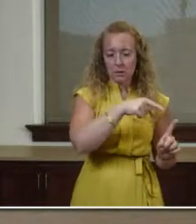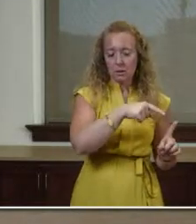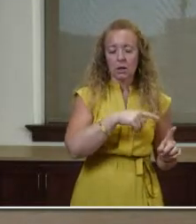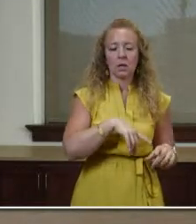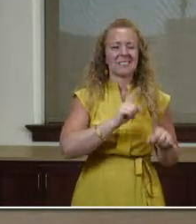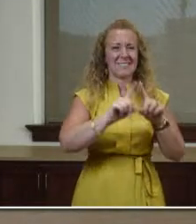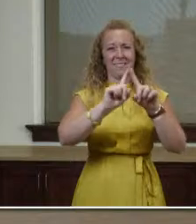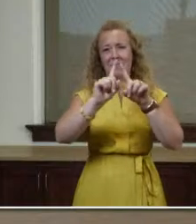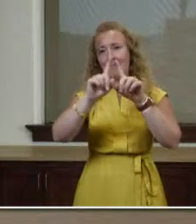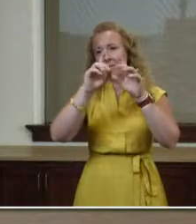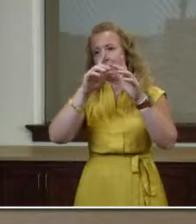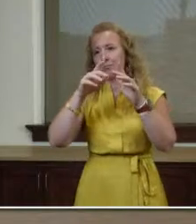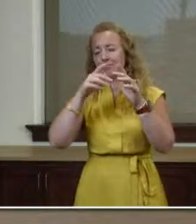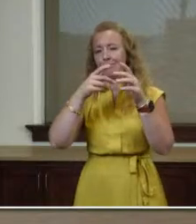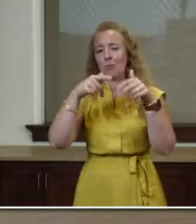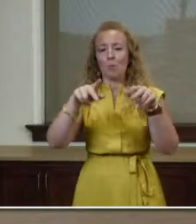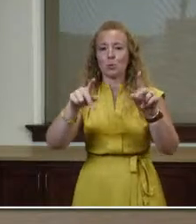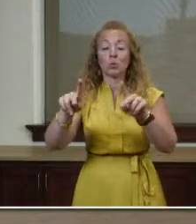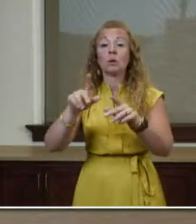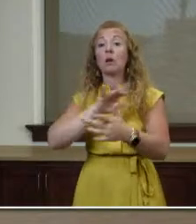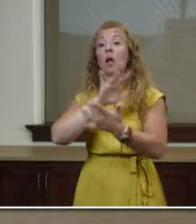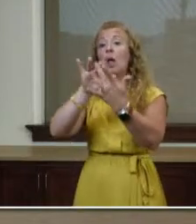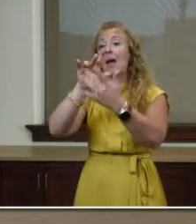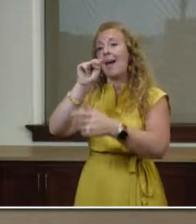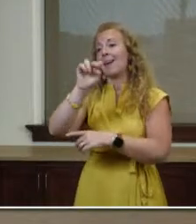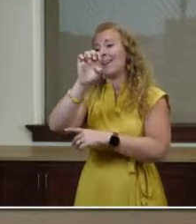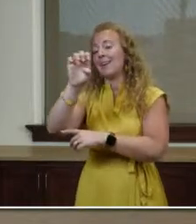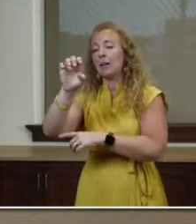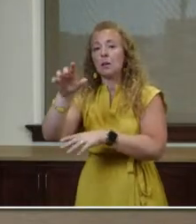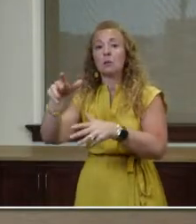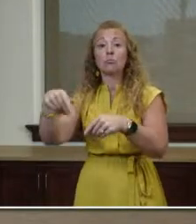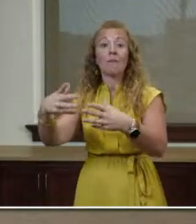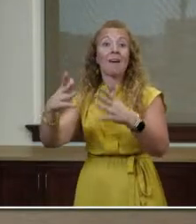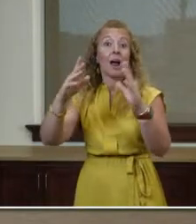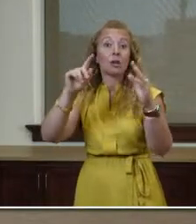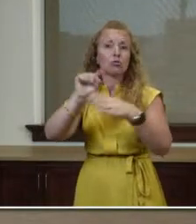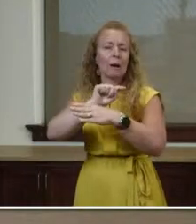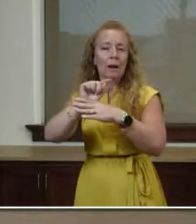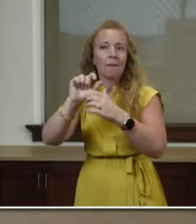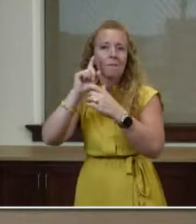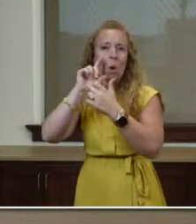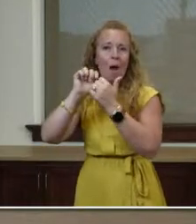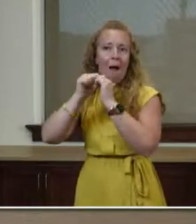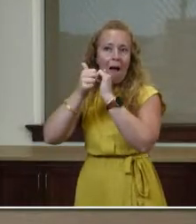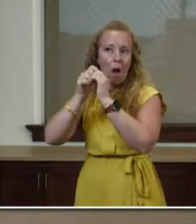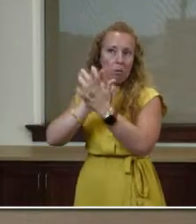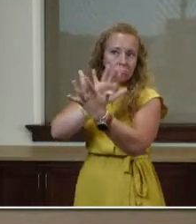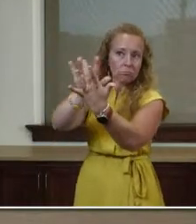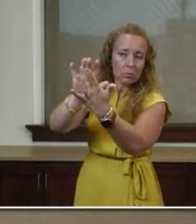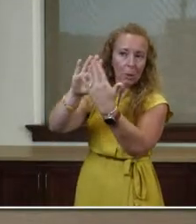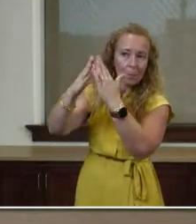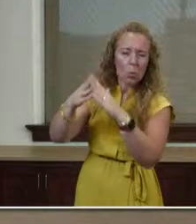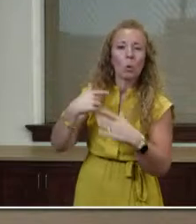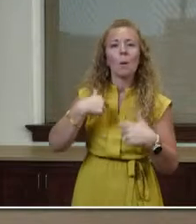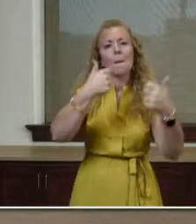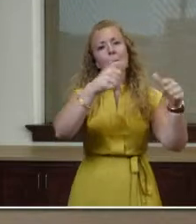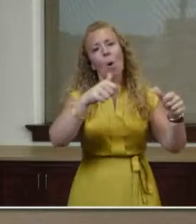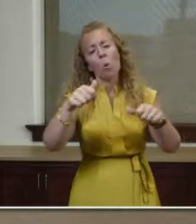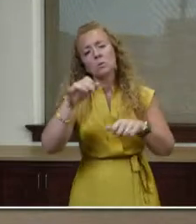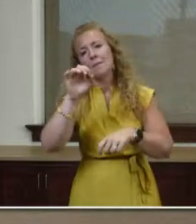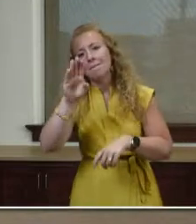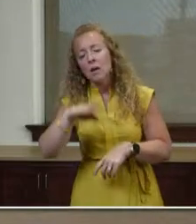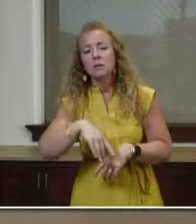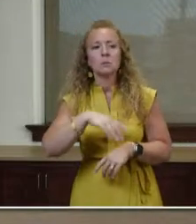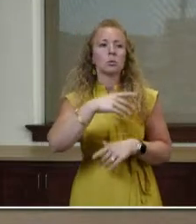educational outreach. We are using our MEE is doing trainings on how to do outreach and reach communities. We post a lot on social